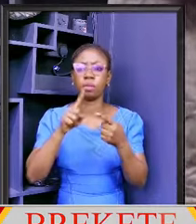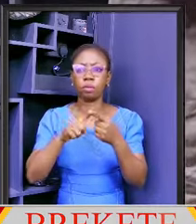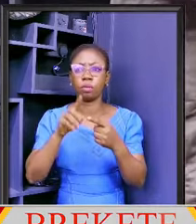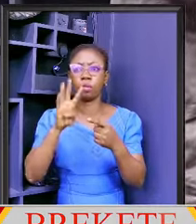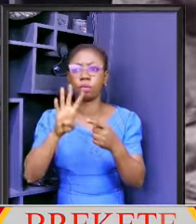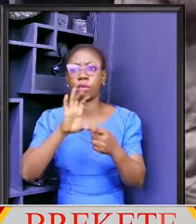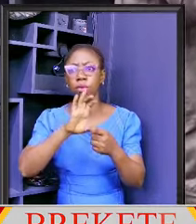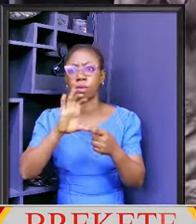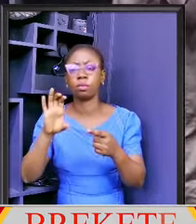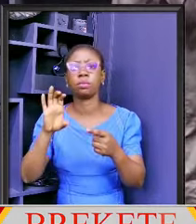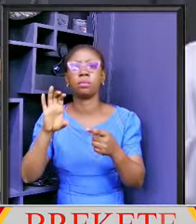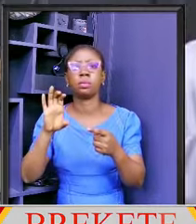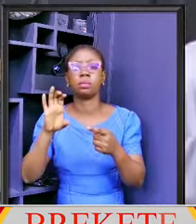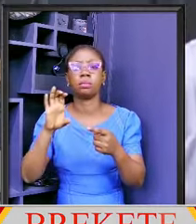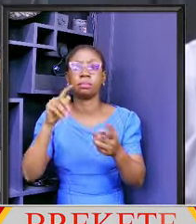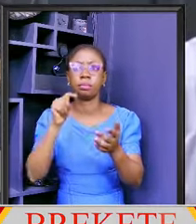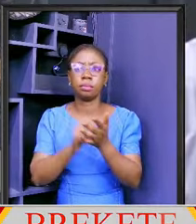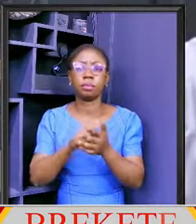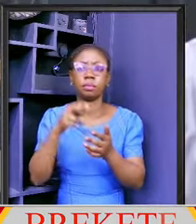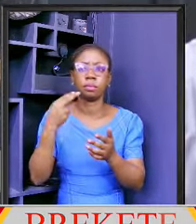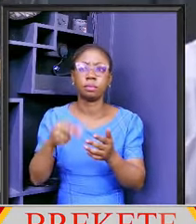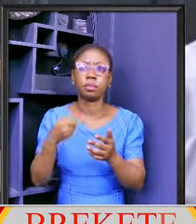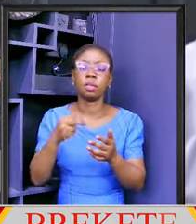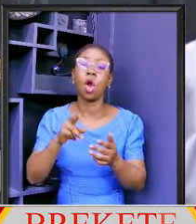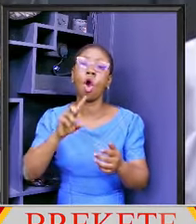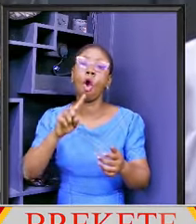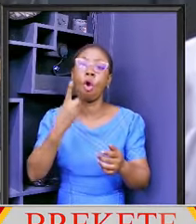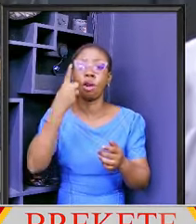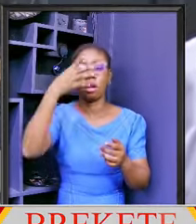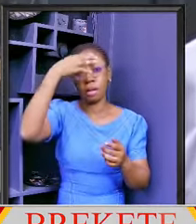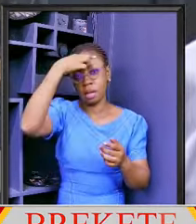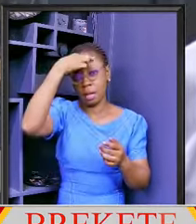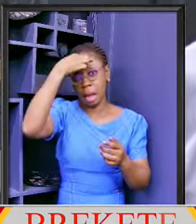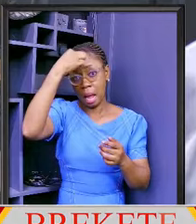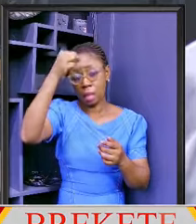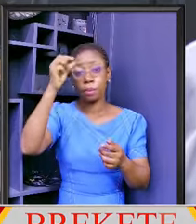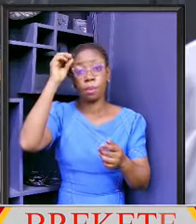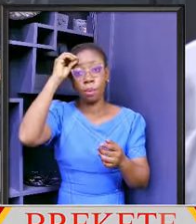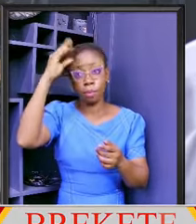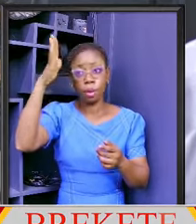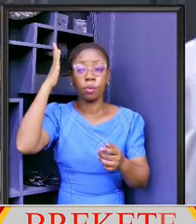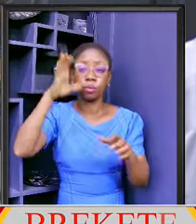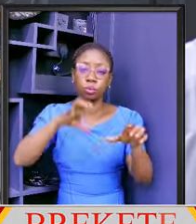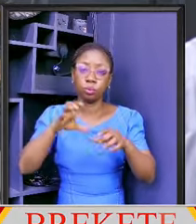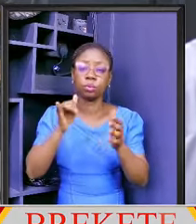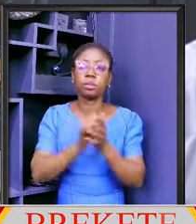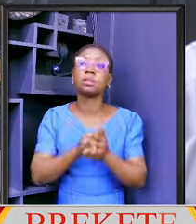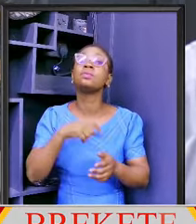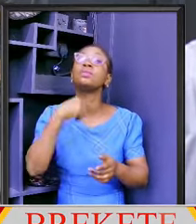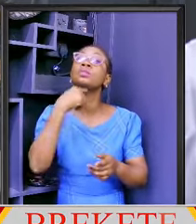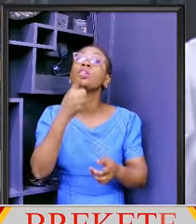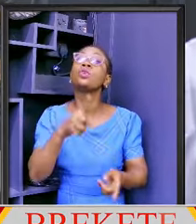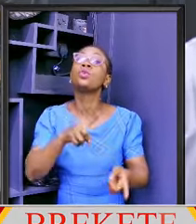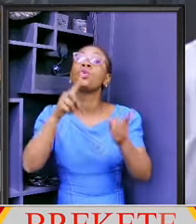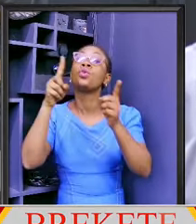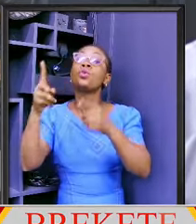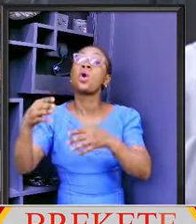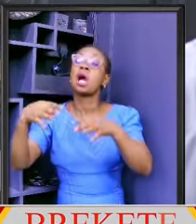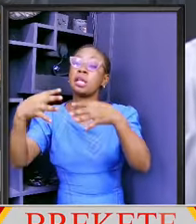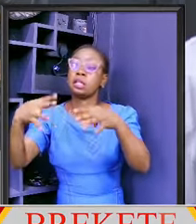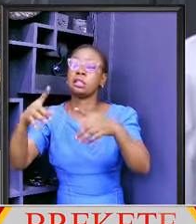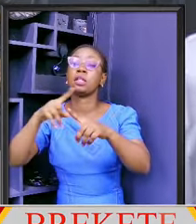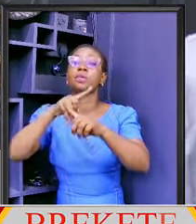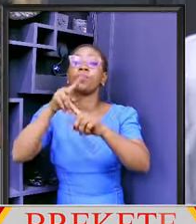Yeah. No witnesses. Only carnal man will do that. Yes. He will tell you, go and sell. When you sell, you bring the